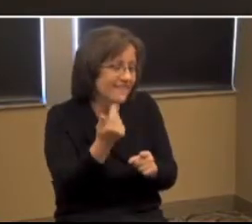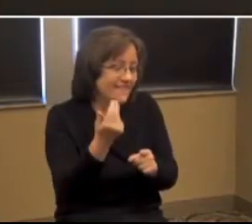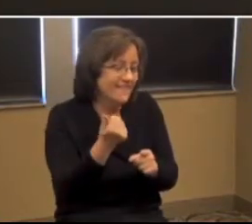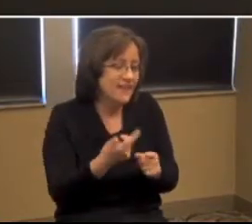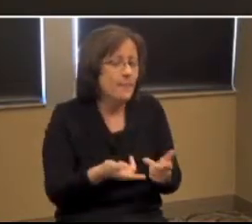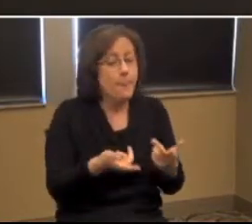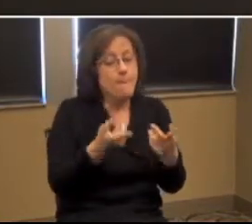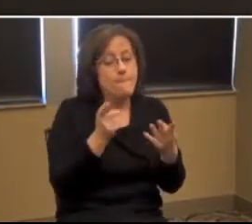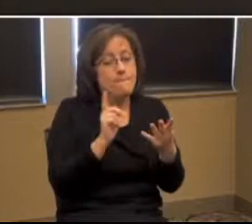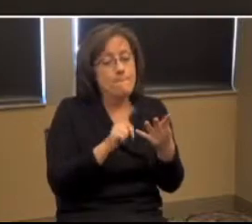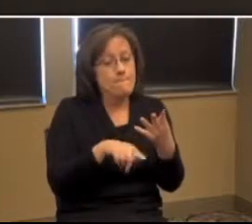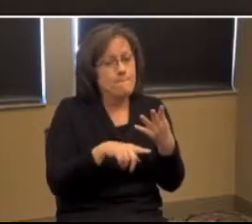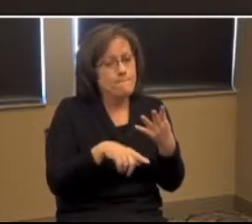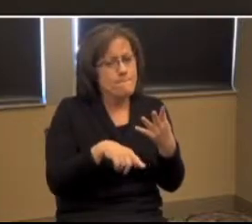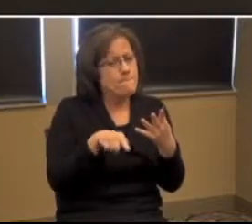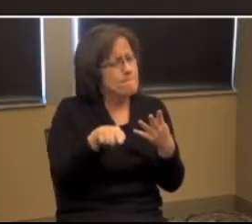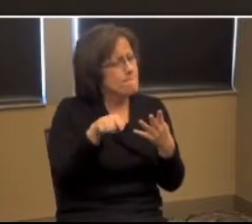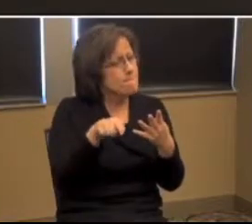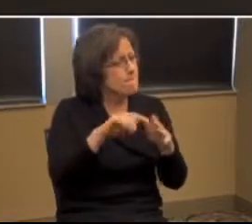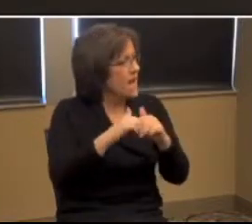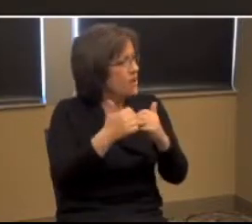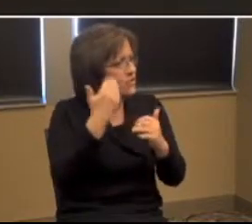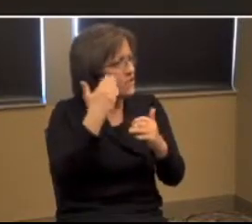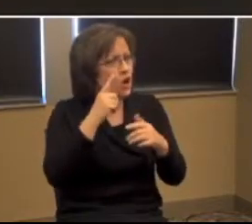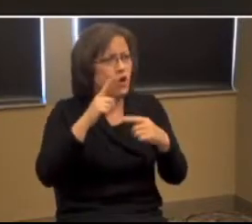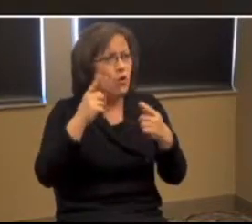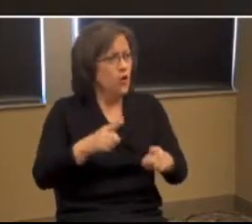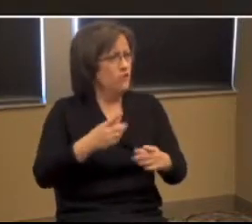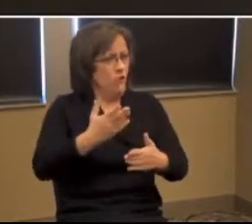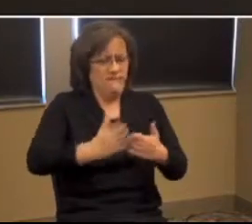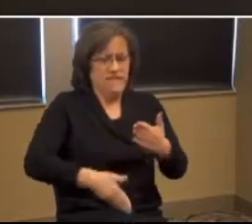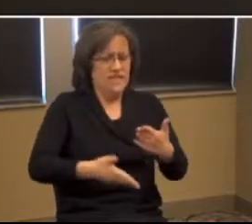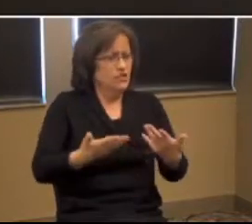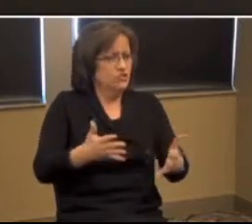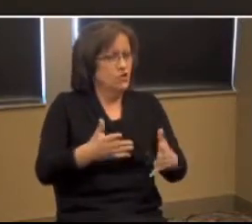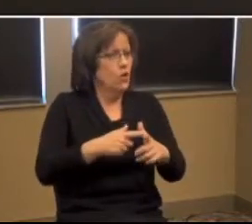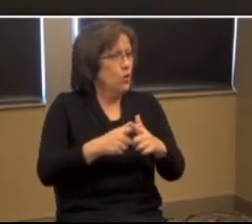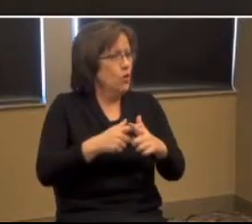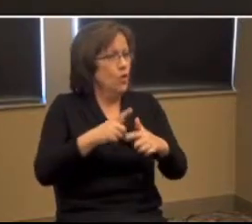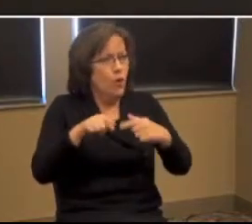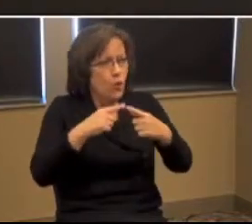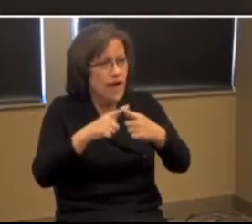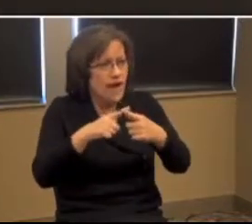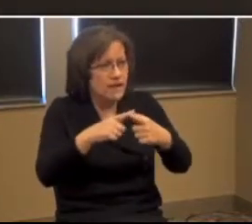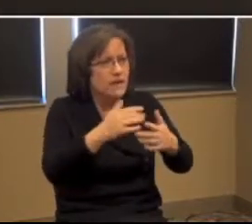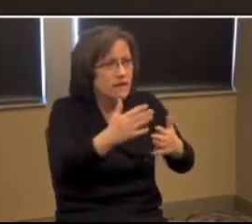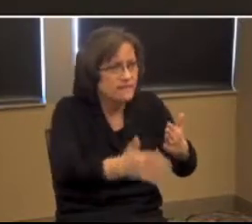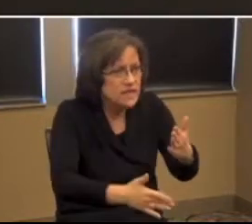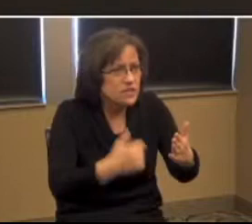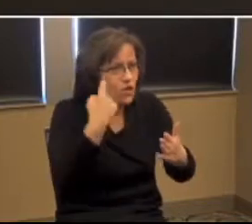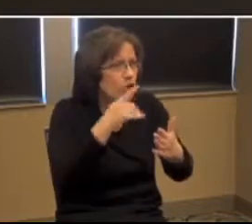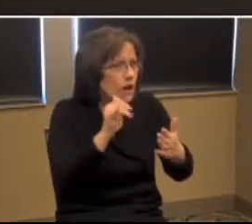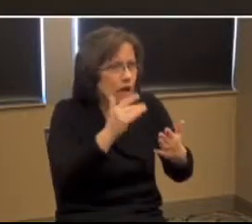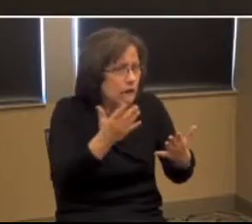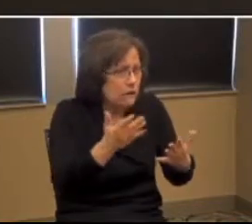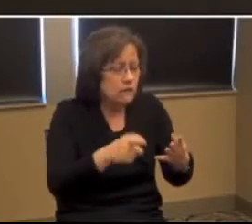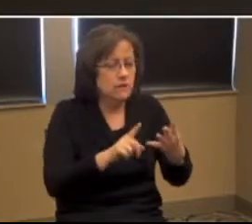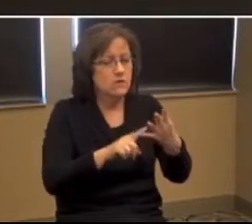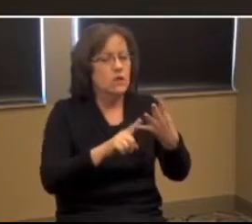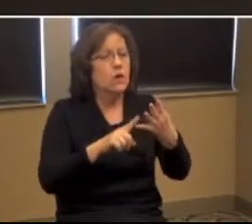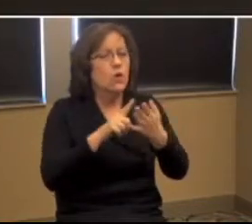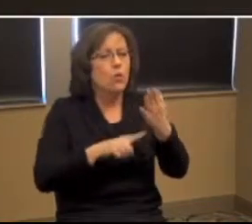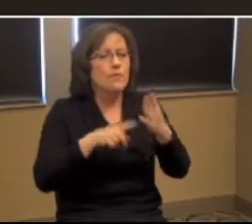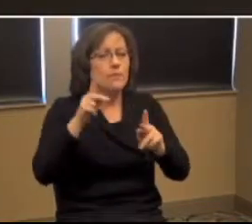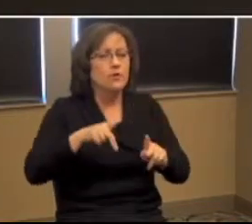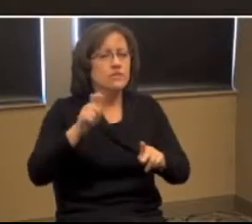How does the person know when they're finished or when that task will be finished, and what does the person need to do next?